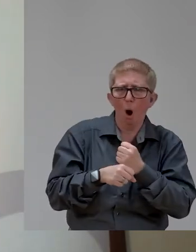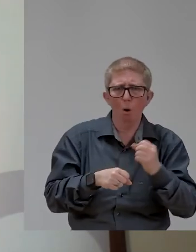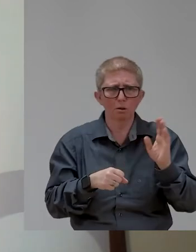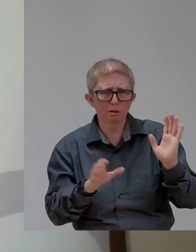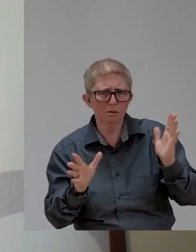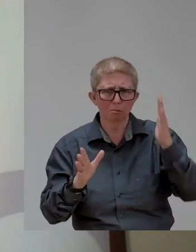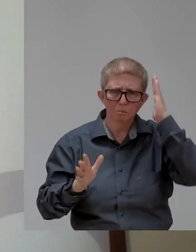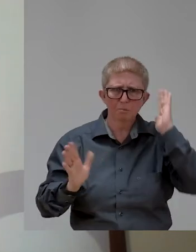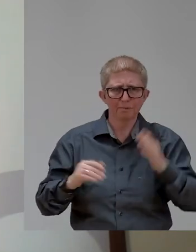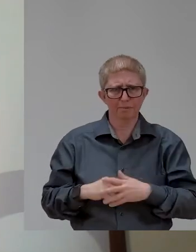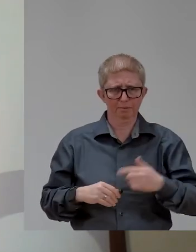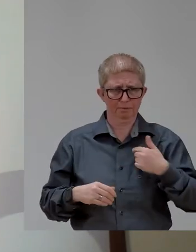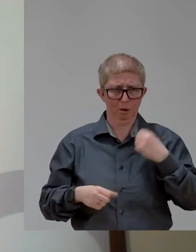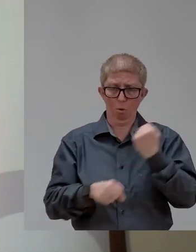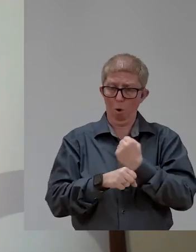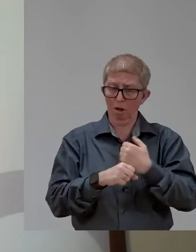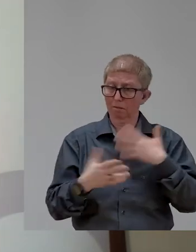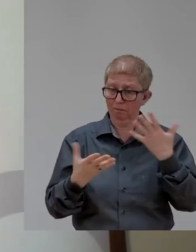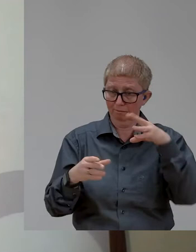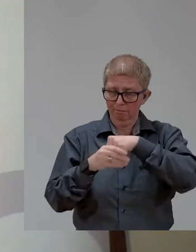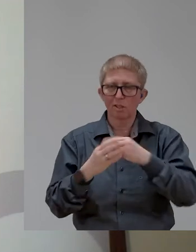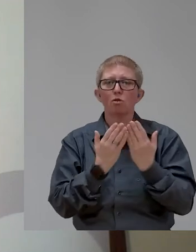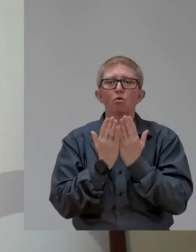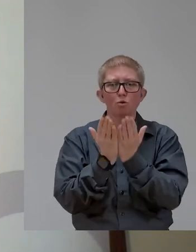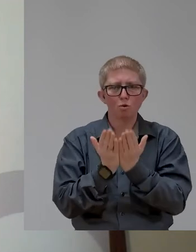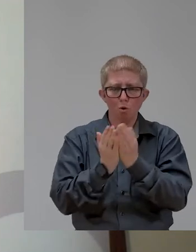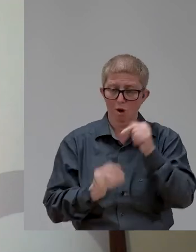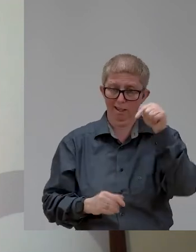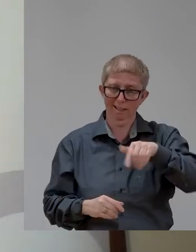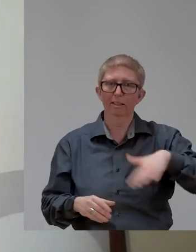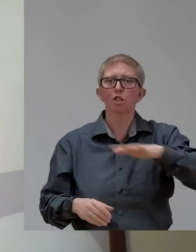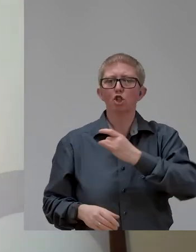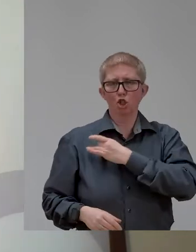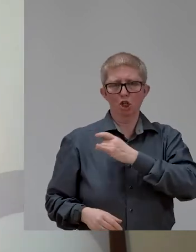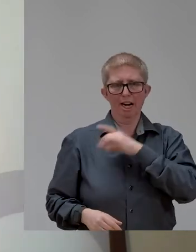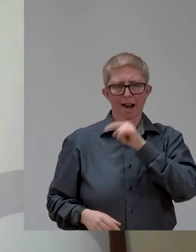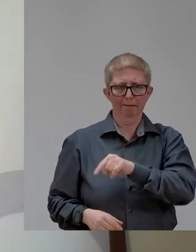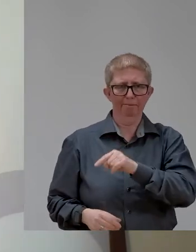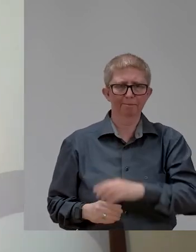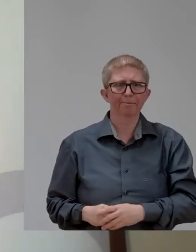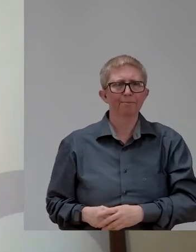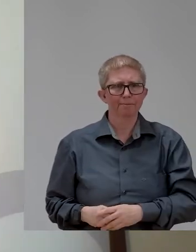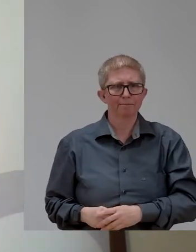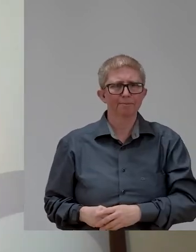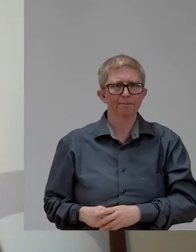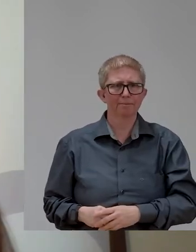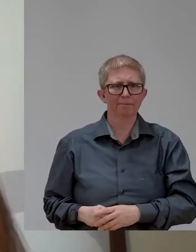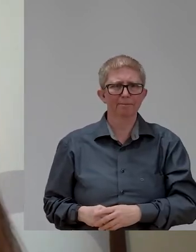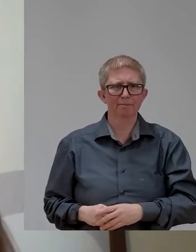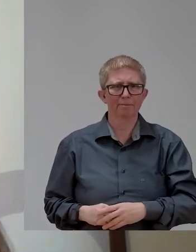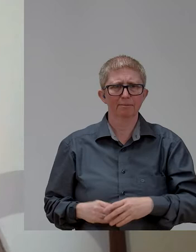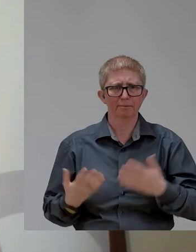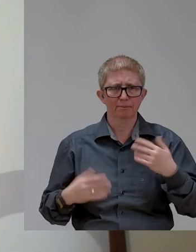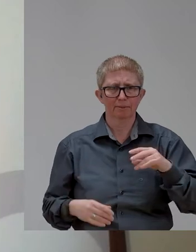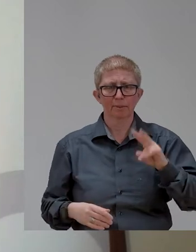Fundación Descúbreme is a Chilean non-profit organization founded in 2010 with the mission to promote